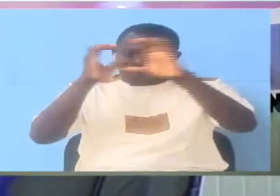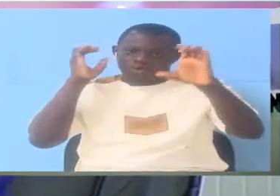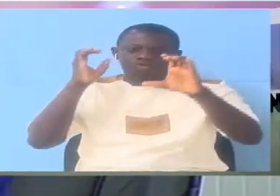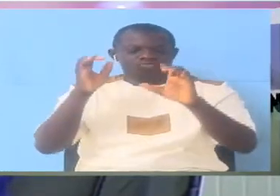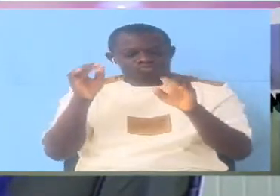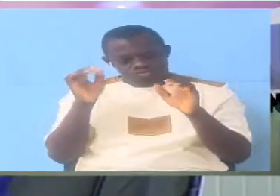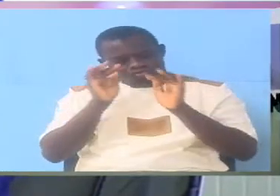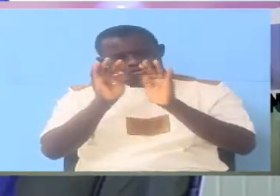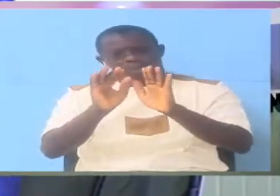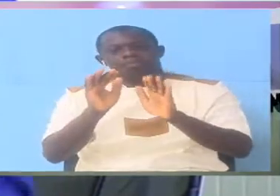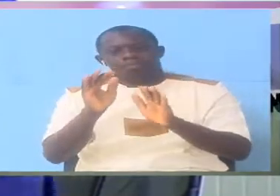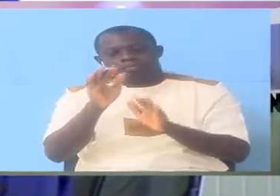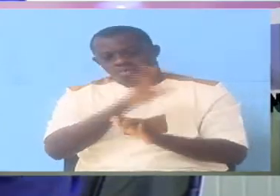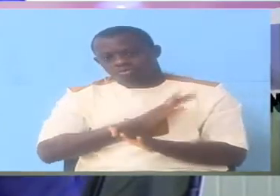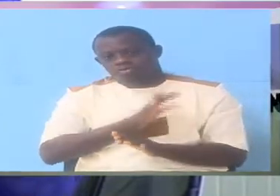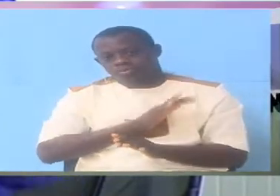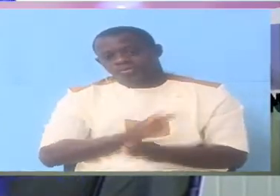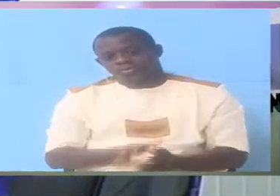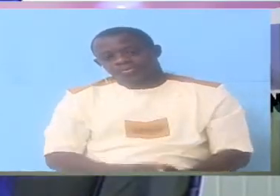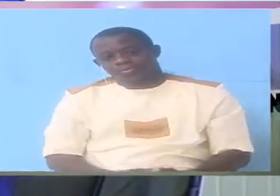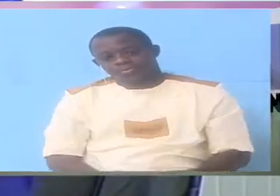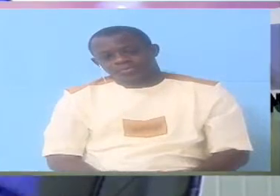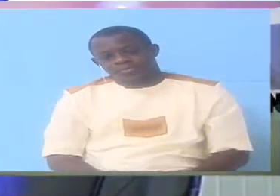Obviously, we too stopped.